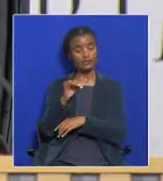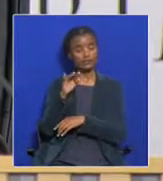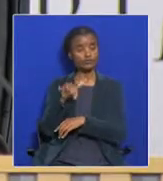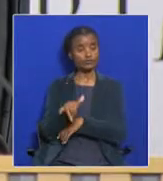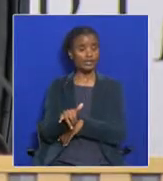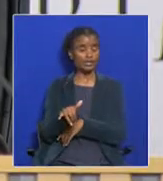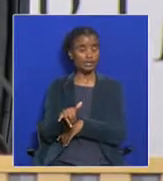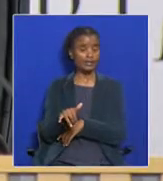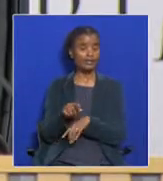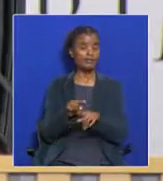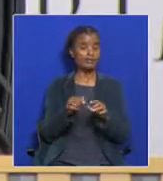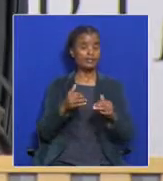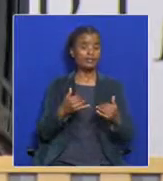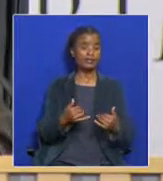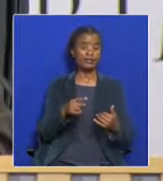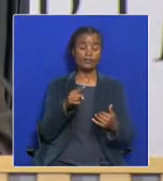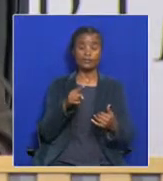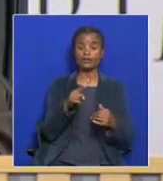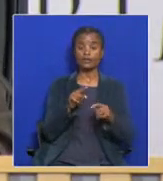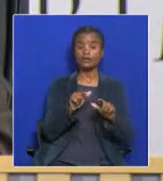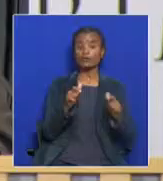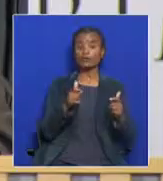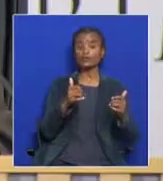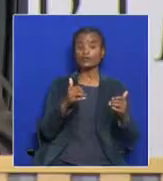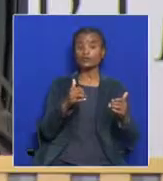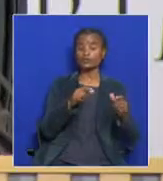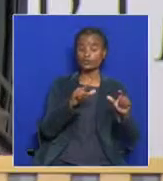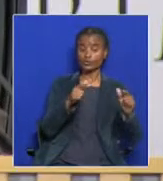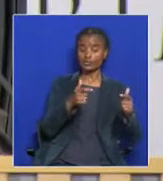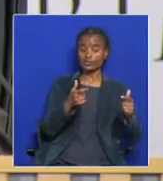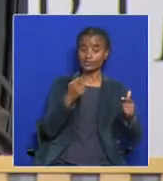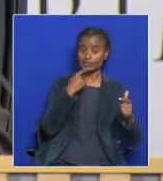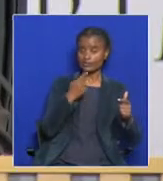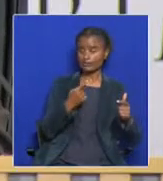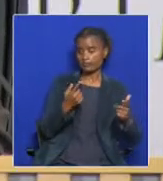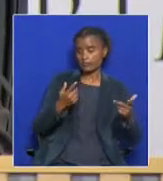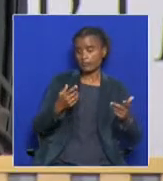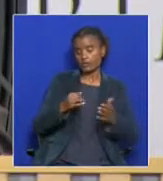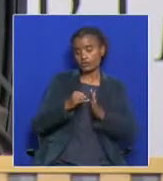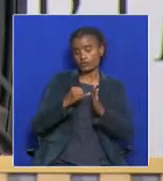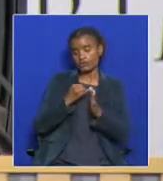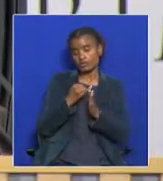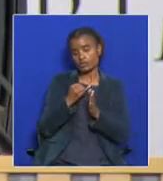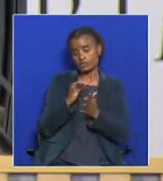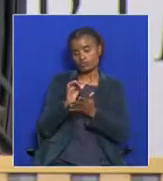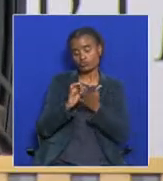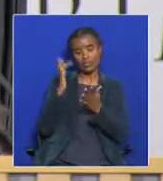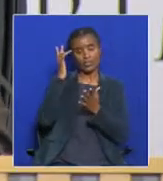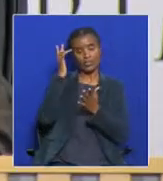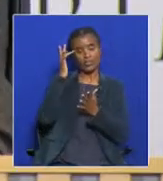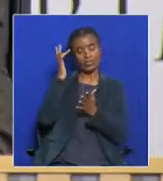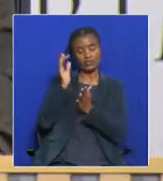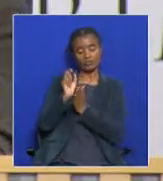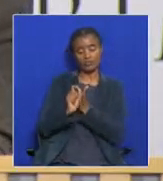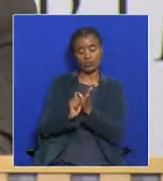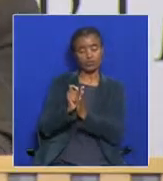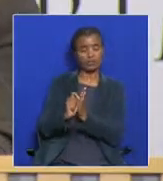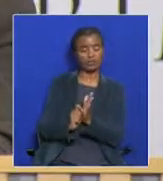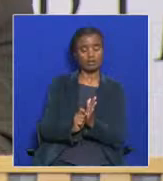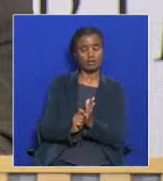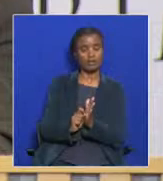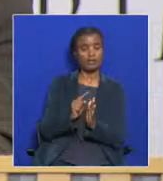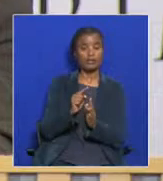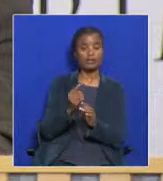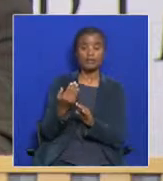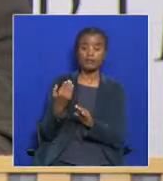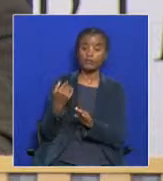the Commission that I somehow just fabricated this to cover my back. But should she not have been interviewed by an impartial